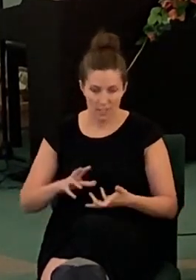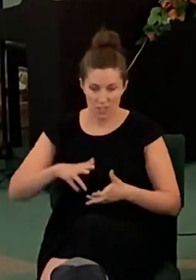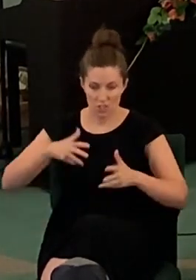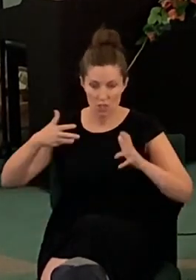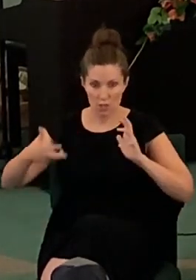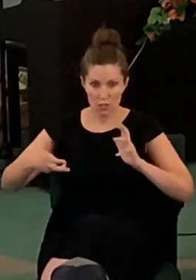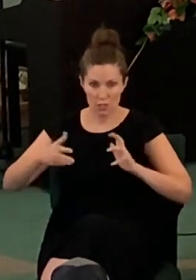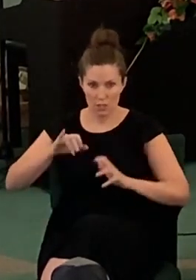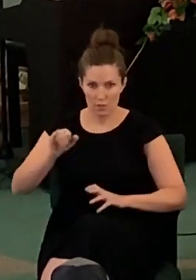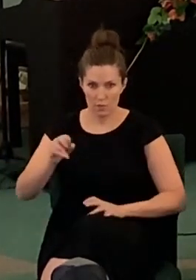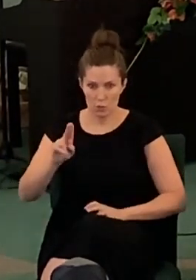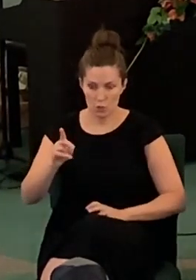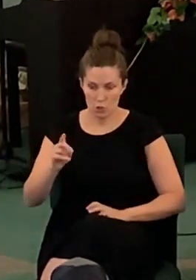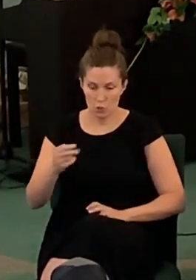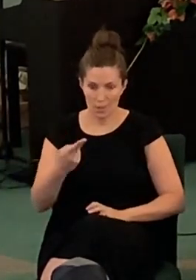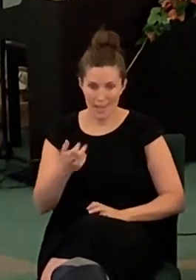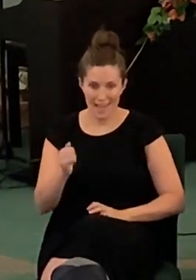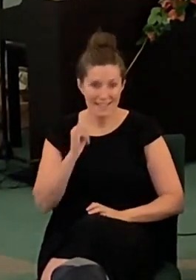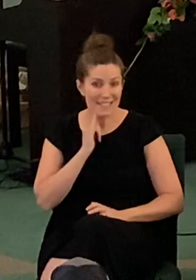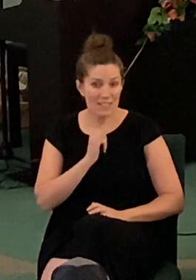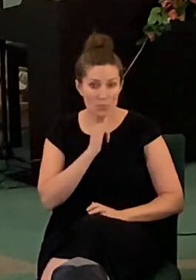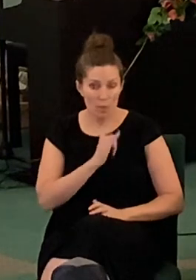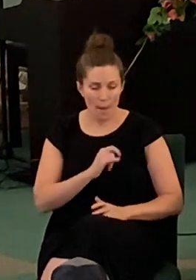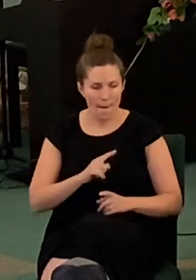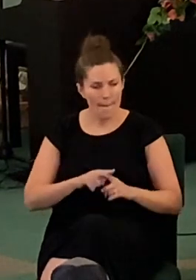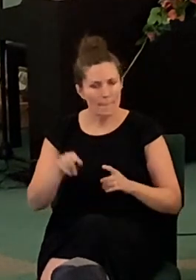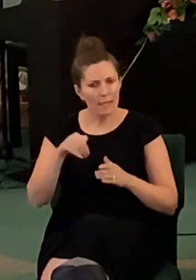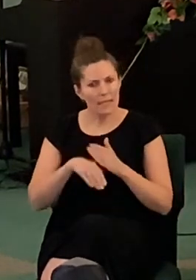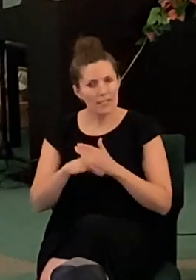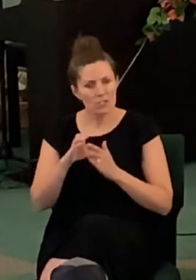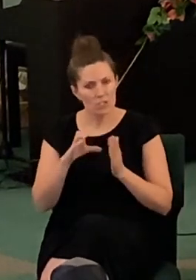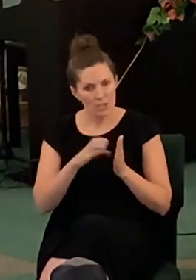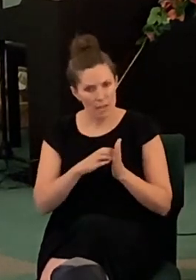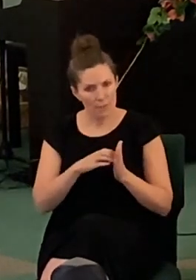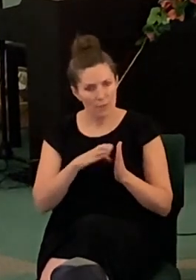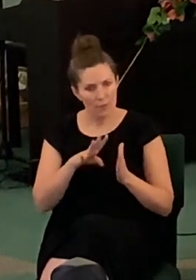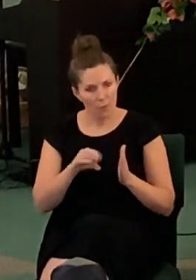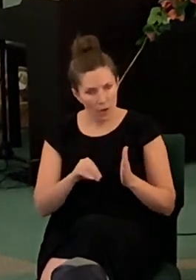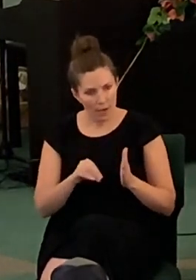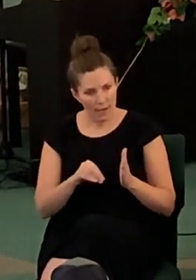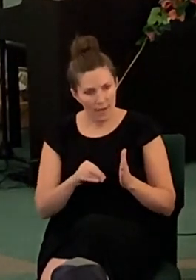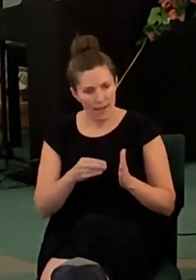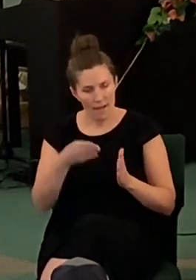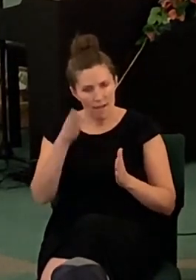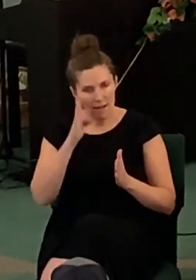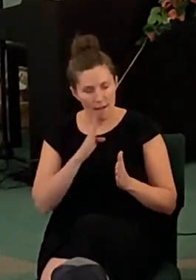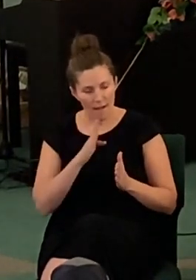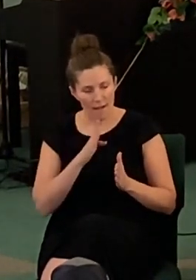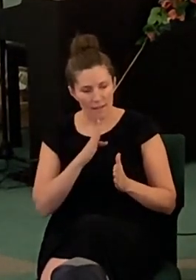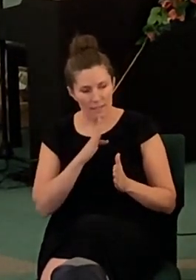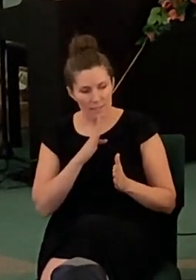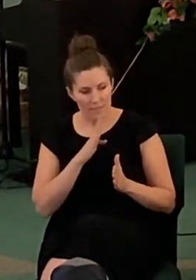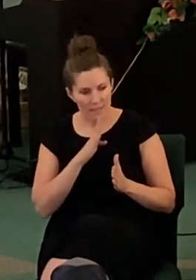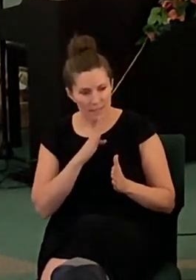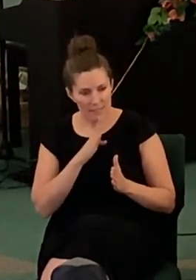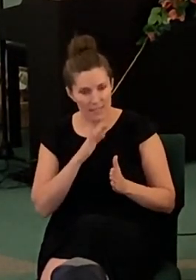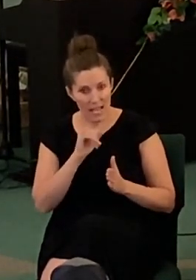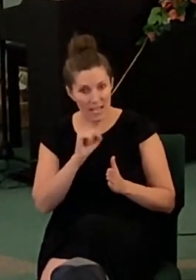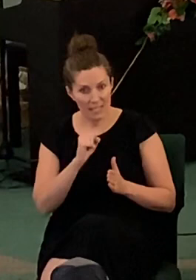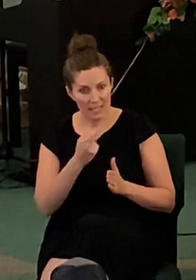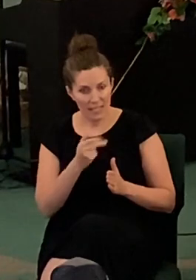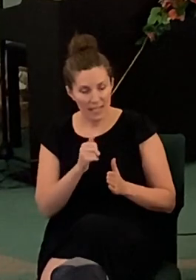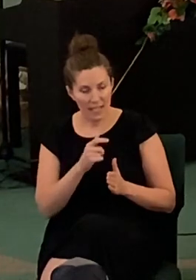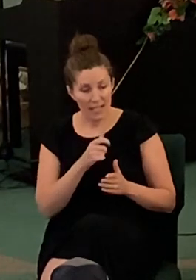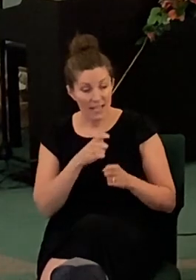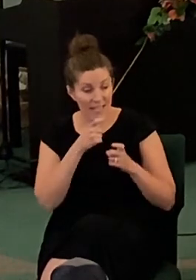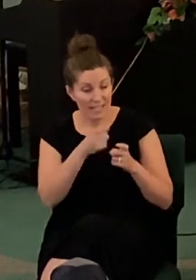Israel. But in chapter 40, Isaiah, God speaks to Isaiah and starts to give him promises of the future. And